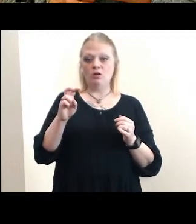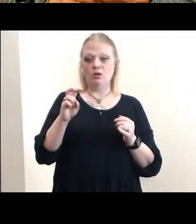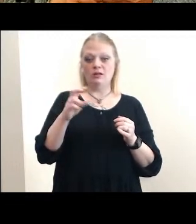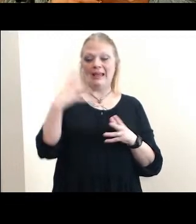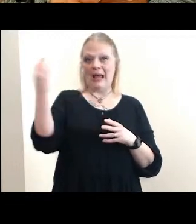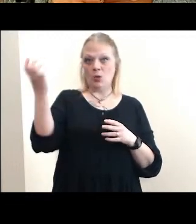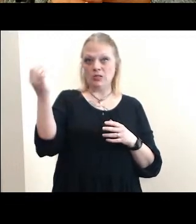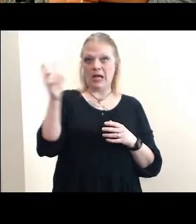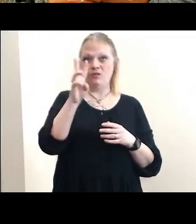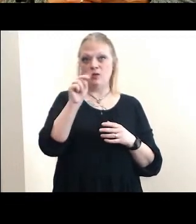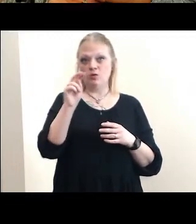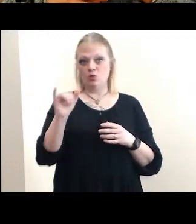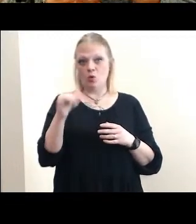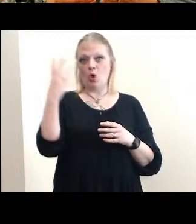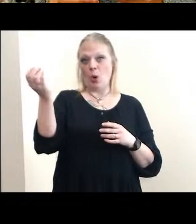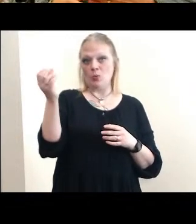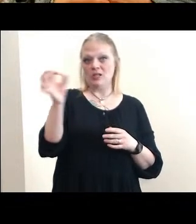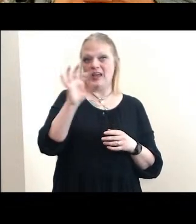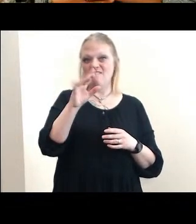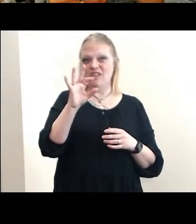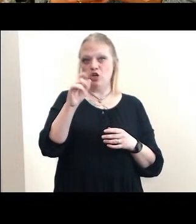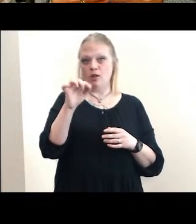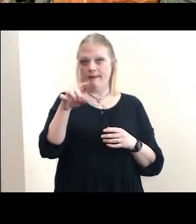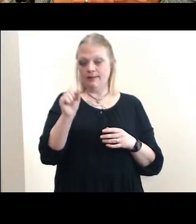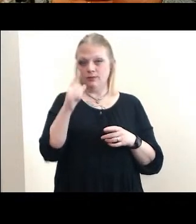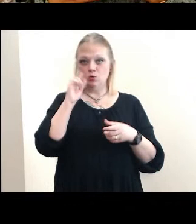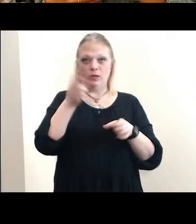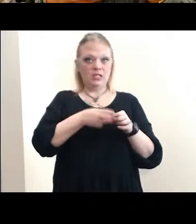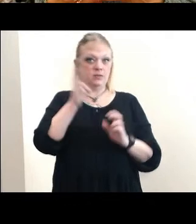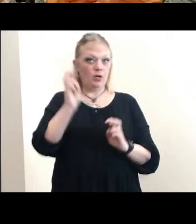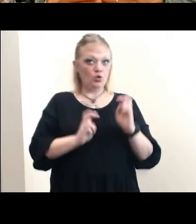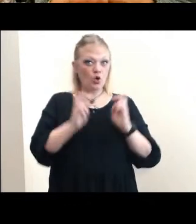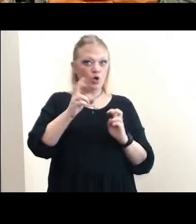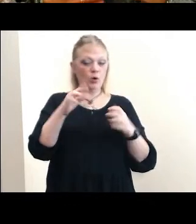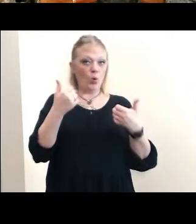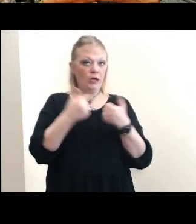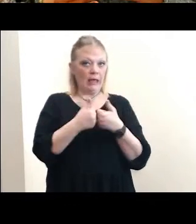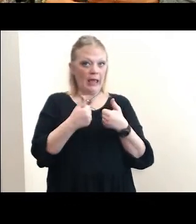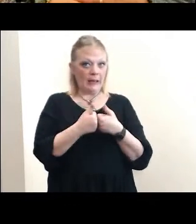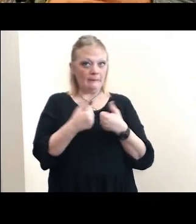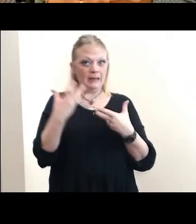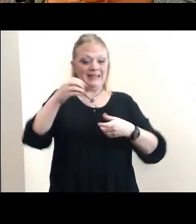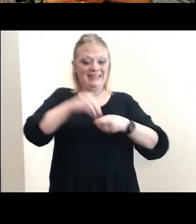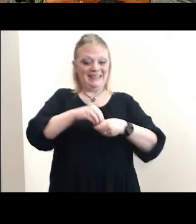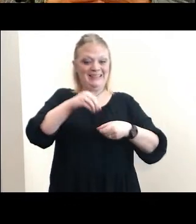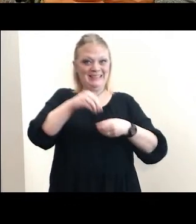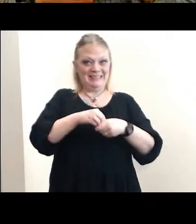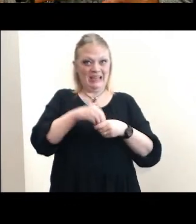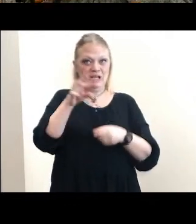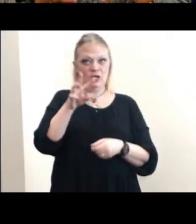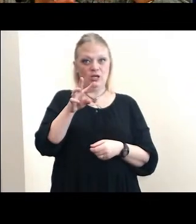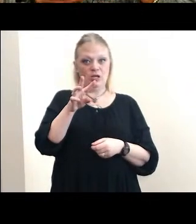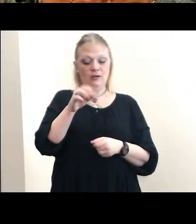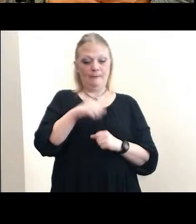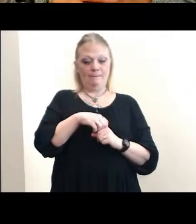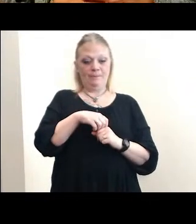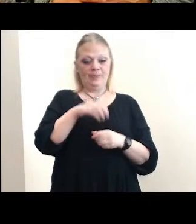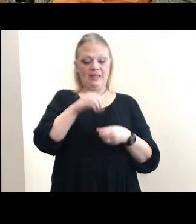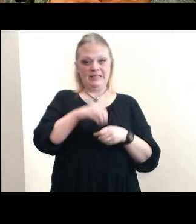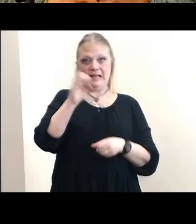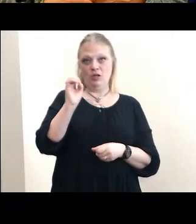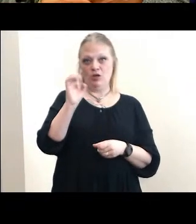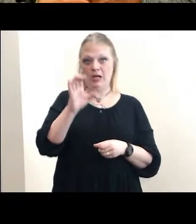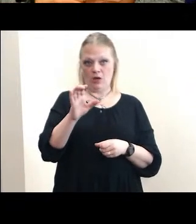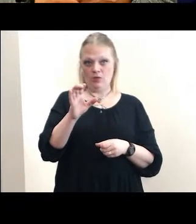York or outside the Finger Lakes to participate in a tournament or games inside Erie